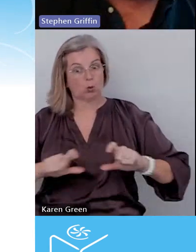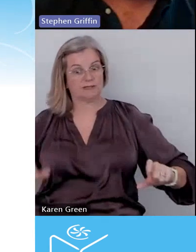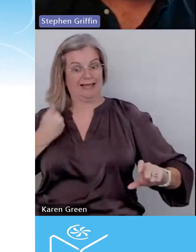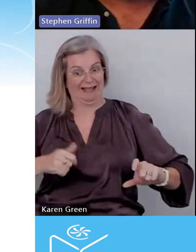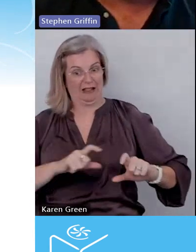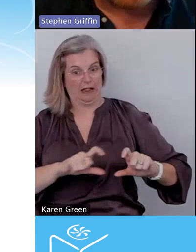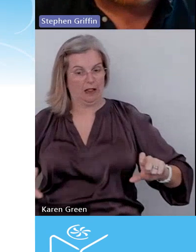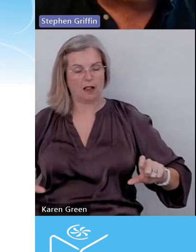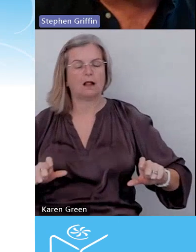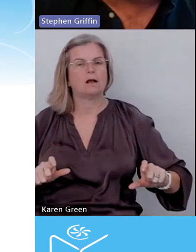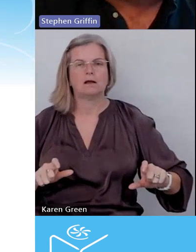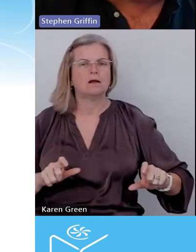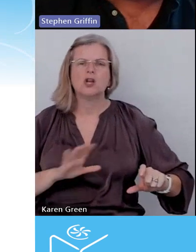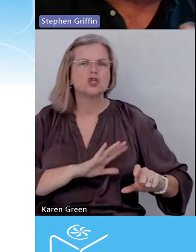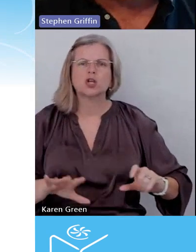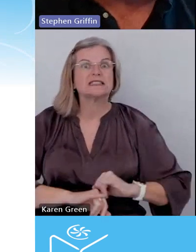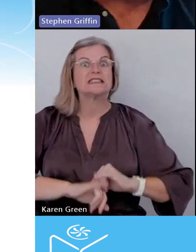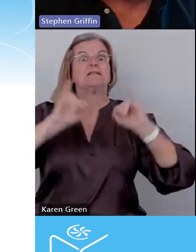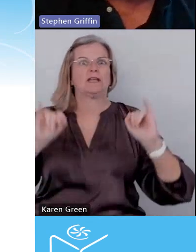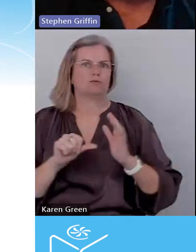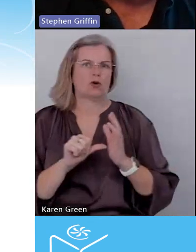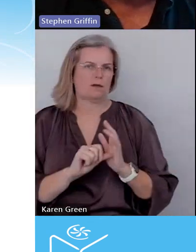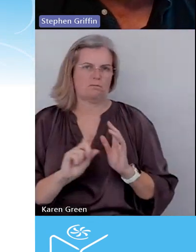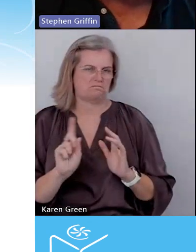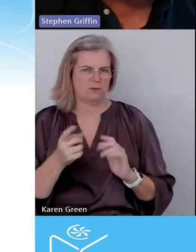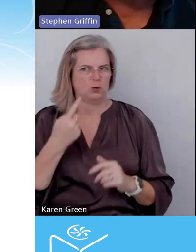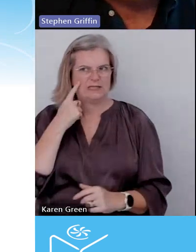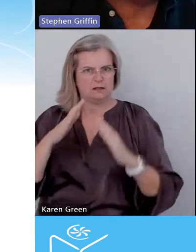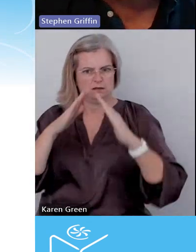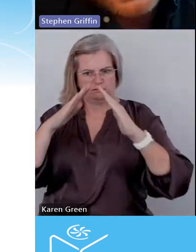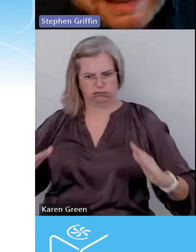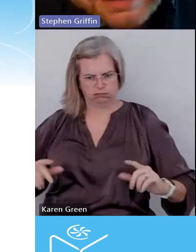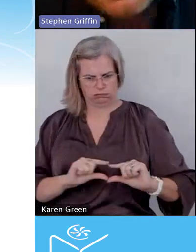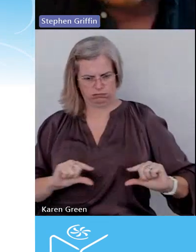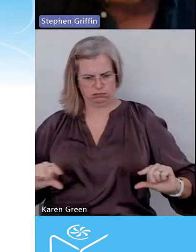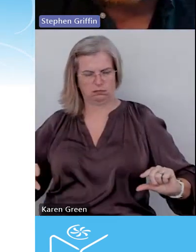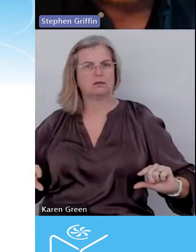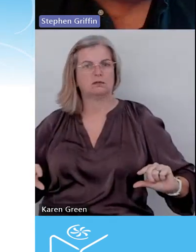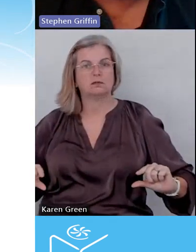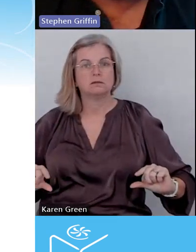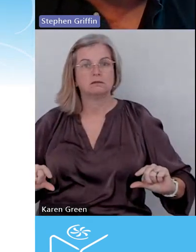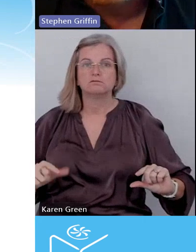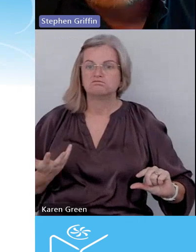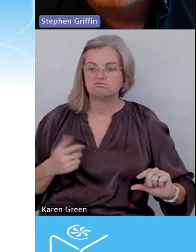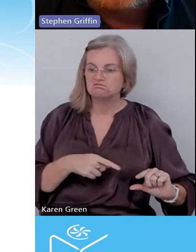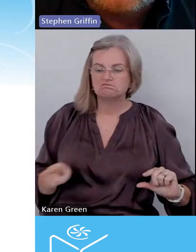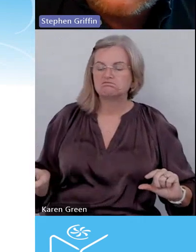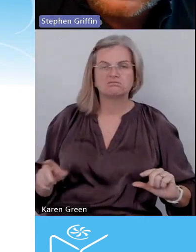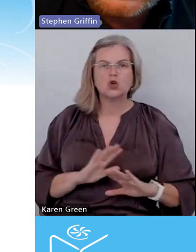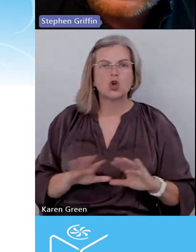problems, and you can see at the bottom of the pyramid here that most people are not detected in terms of the people who get sick with something, but